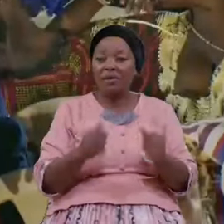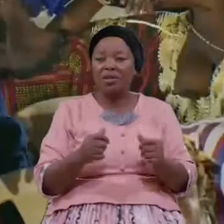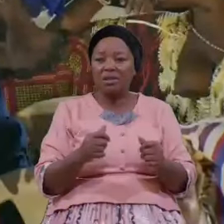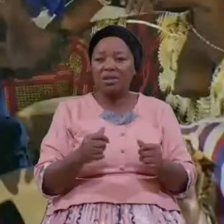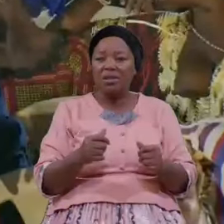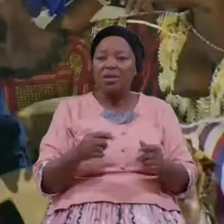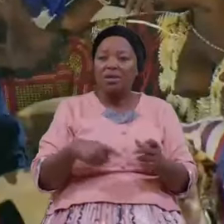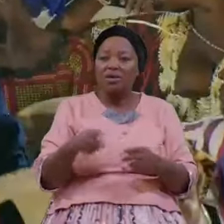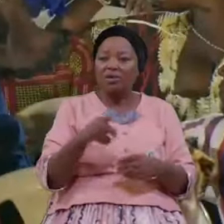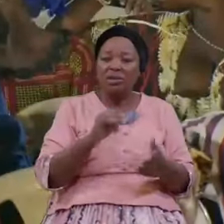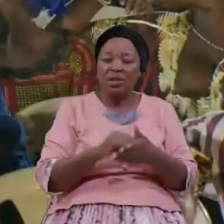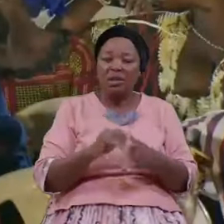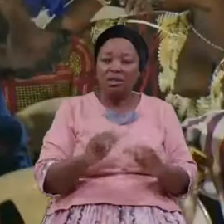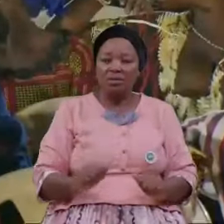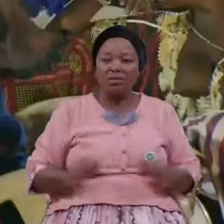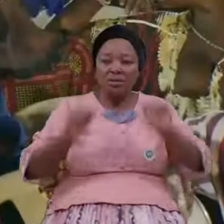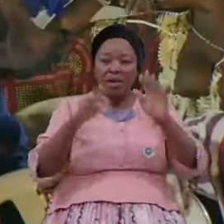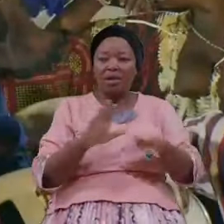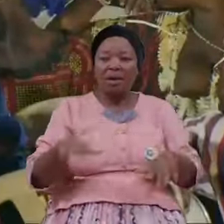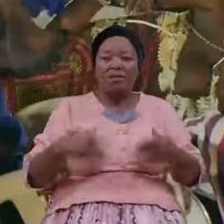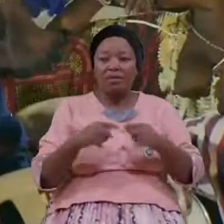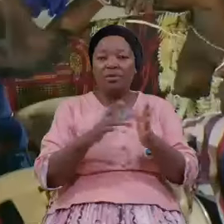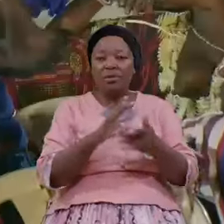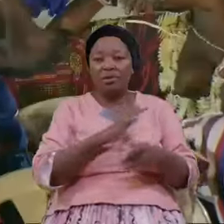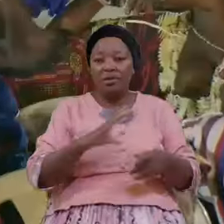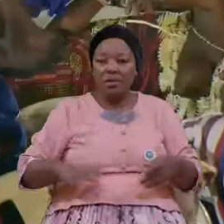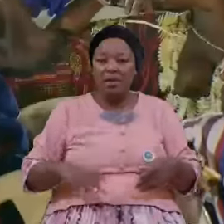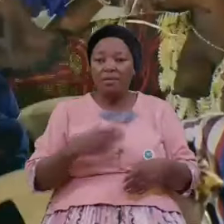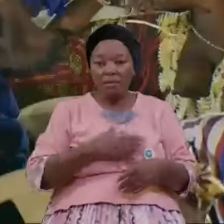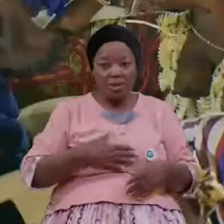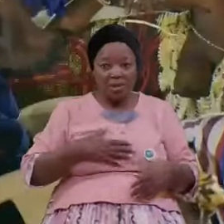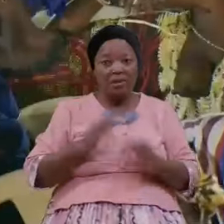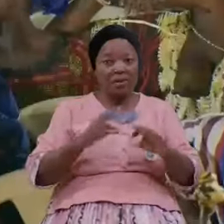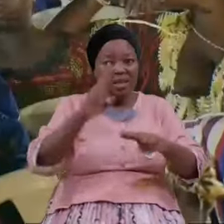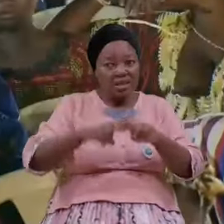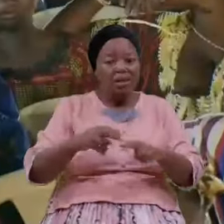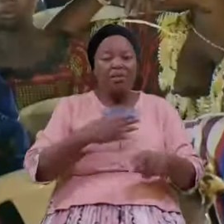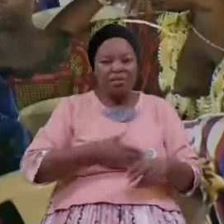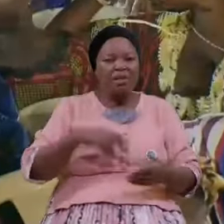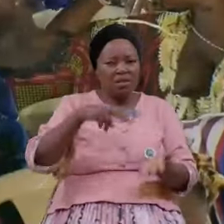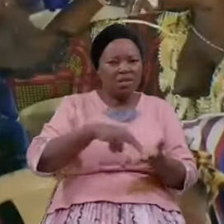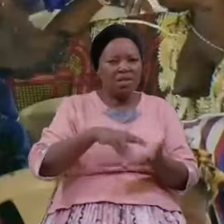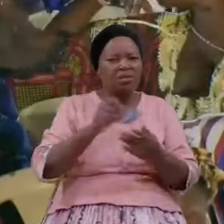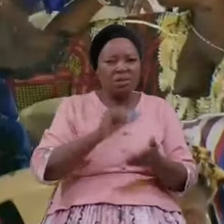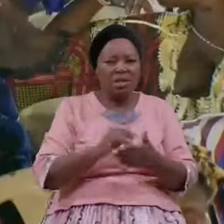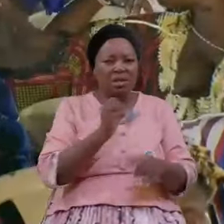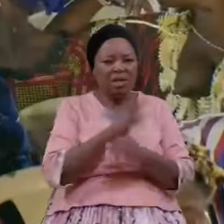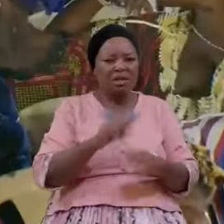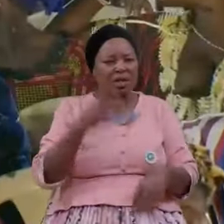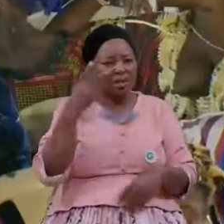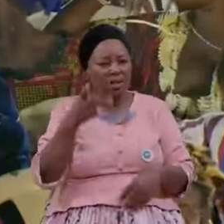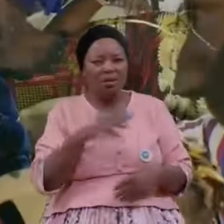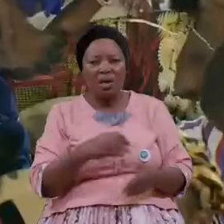decision. If you have sat down, kindly stand up so that the counselors can locate you.